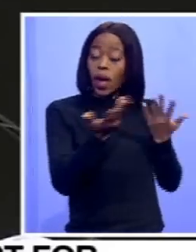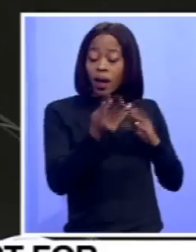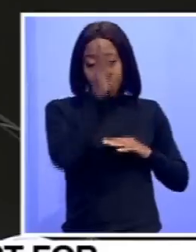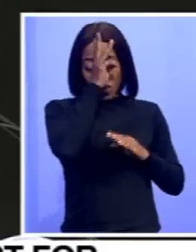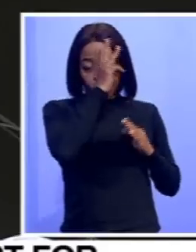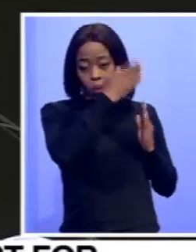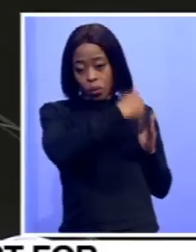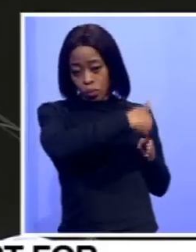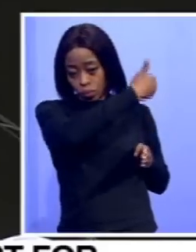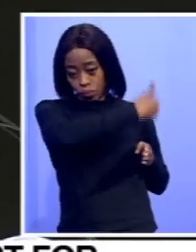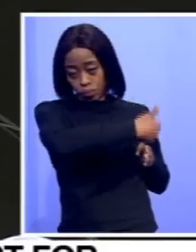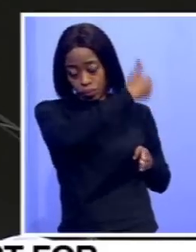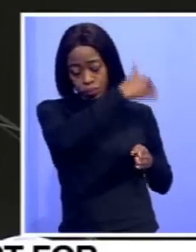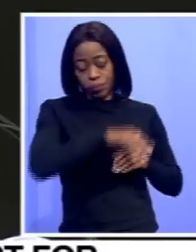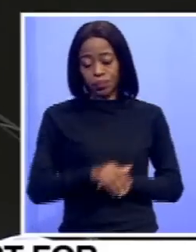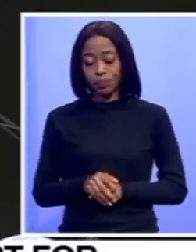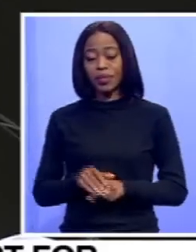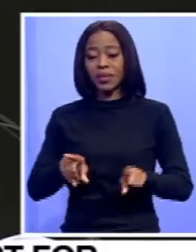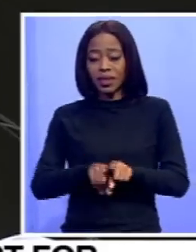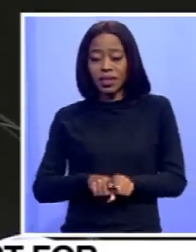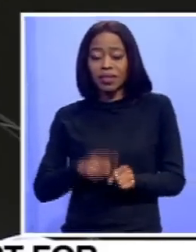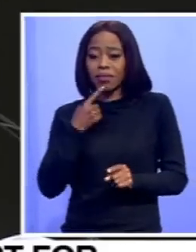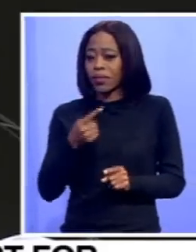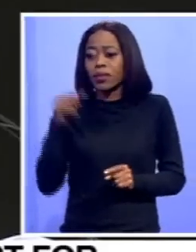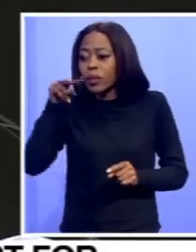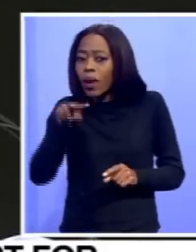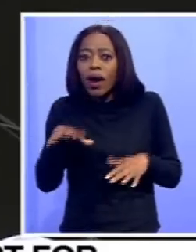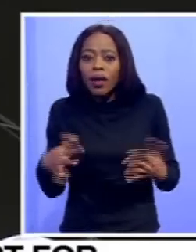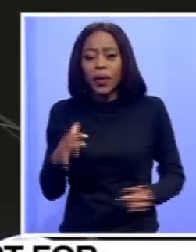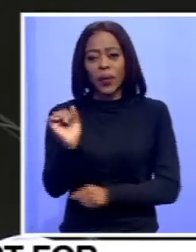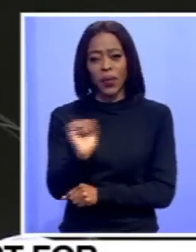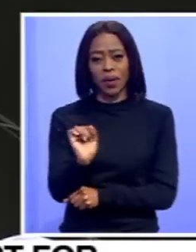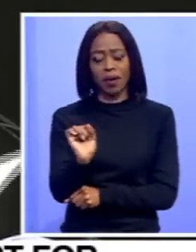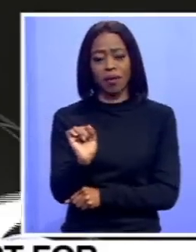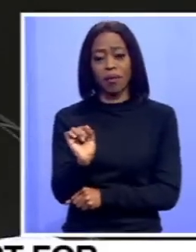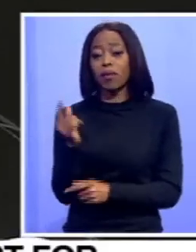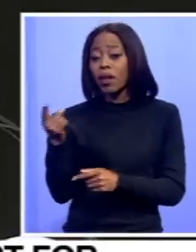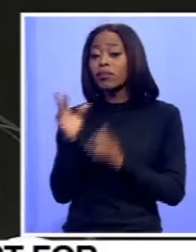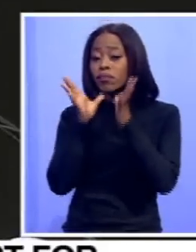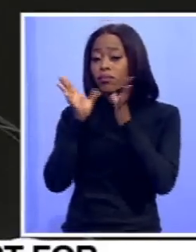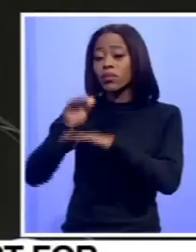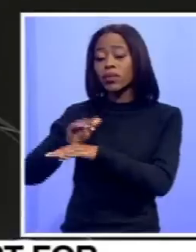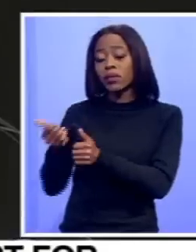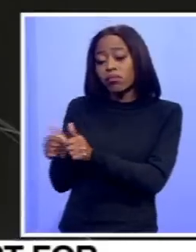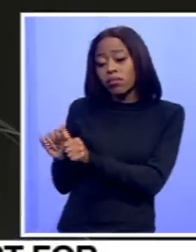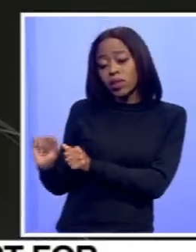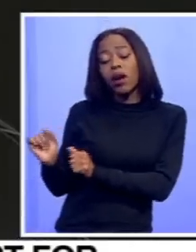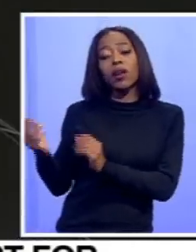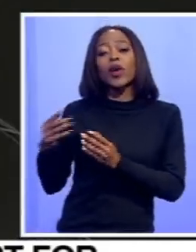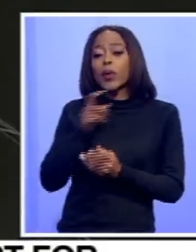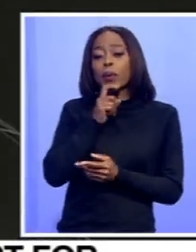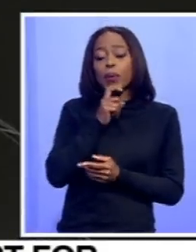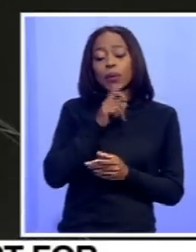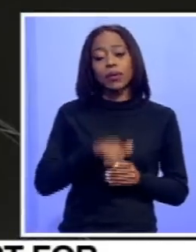Sub 46. He also repeated that he had not seen such a permit in the vehicle in which both accused had arrived. Sub